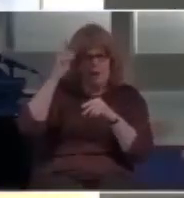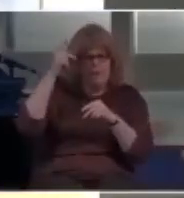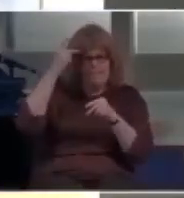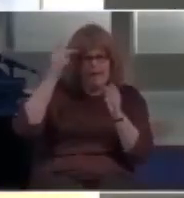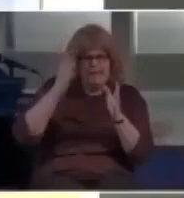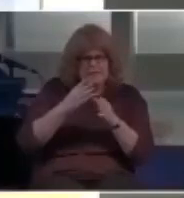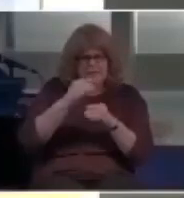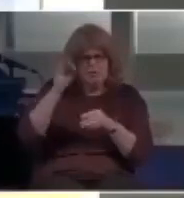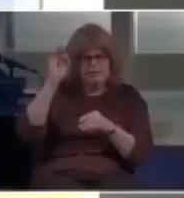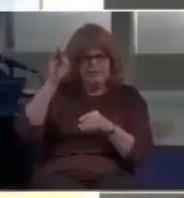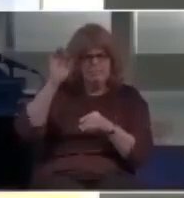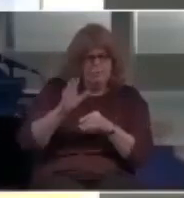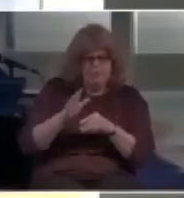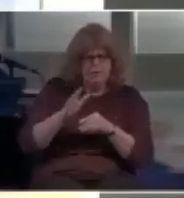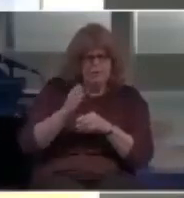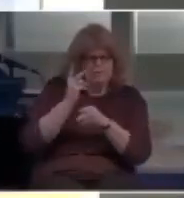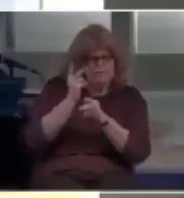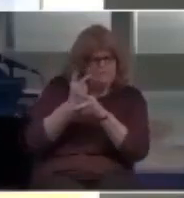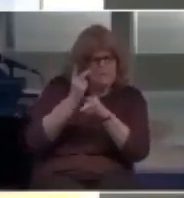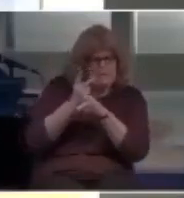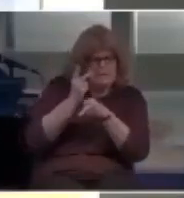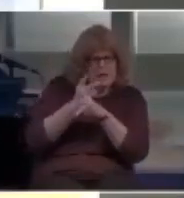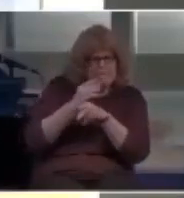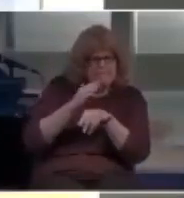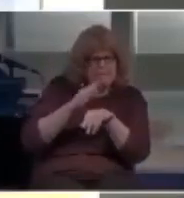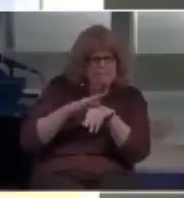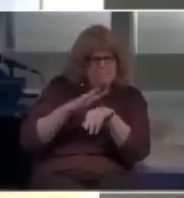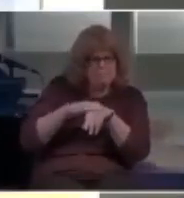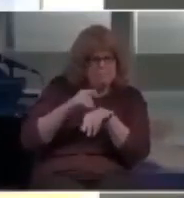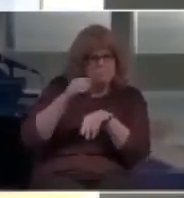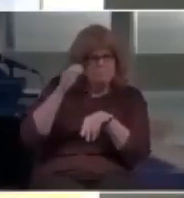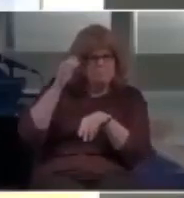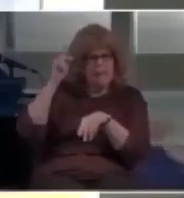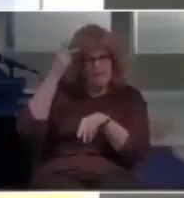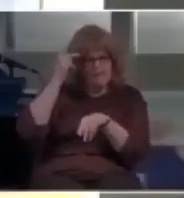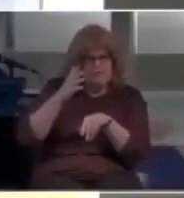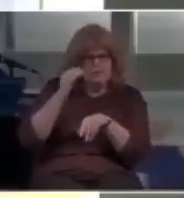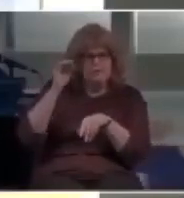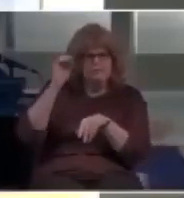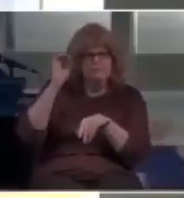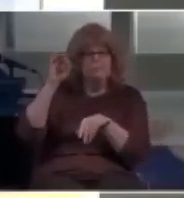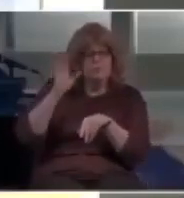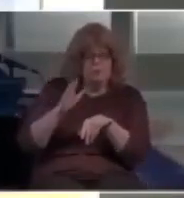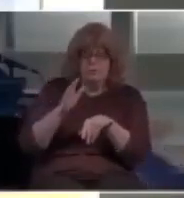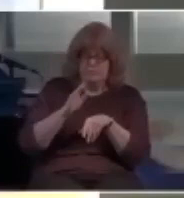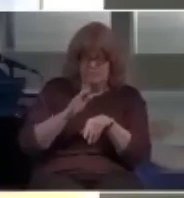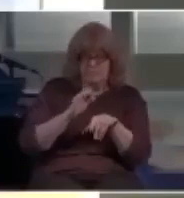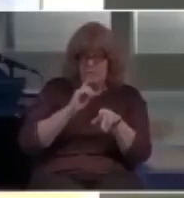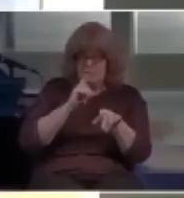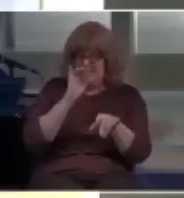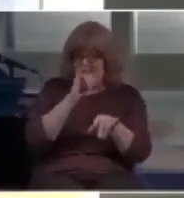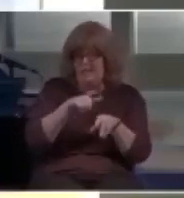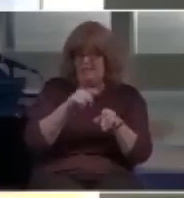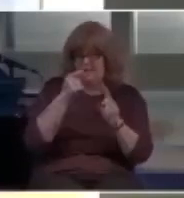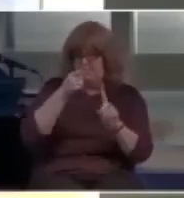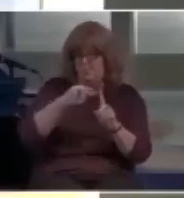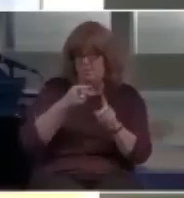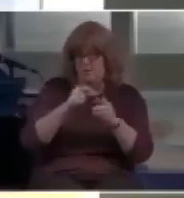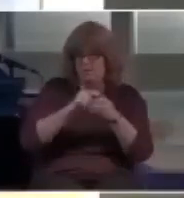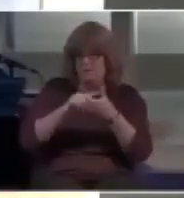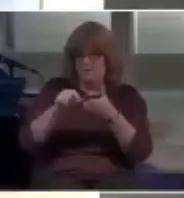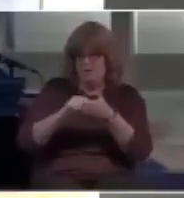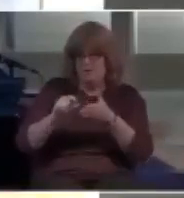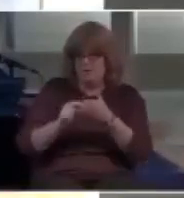Preachers. Beware Politicians and Preachers, because that's really what our text is about this morning. The